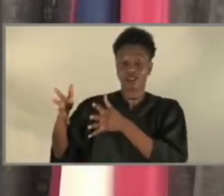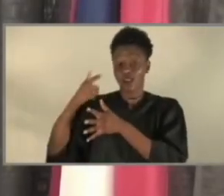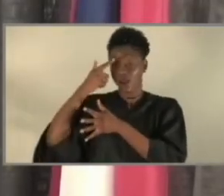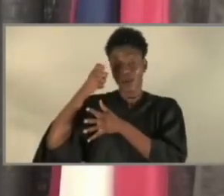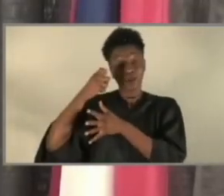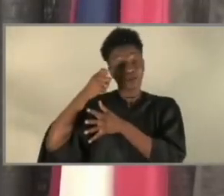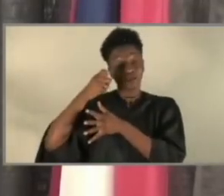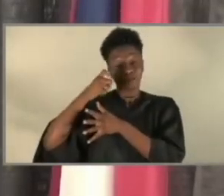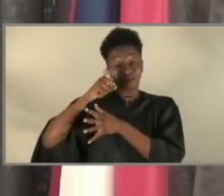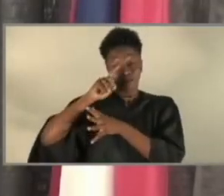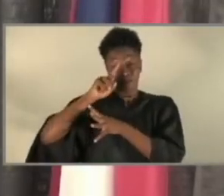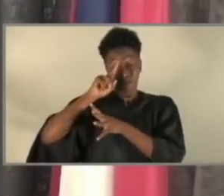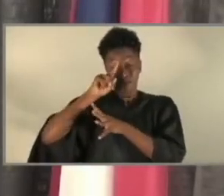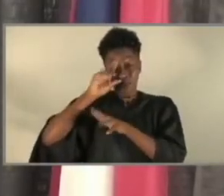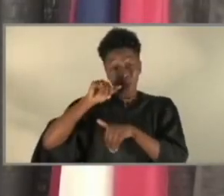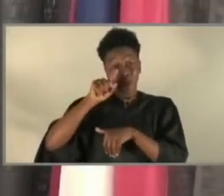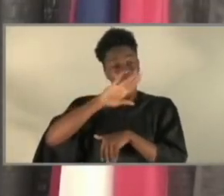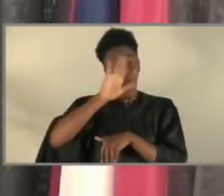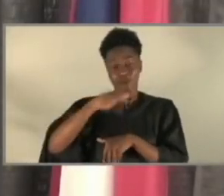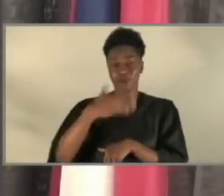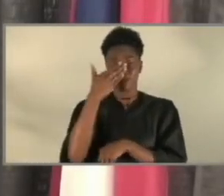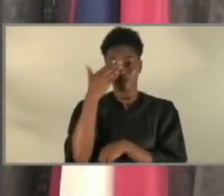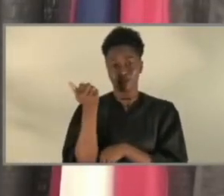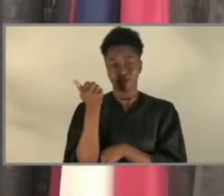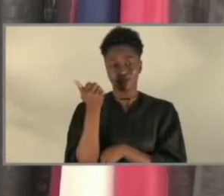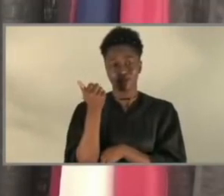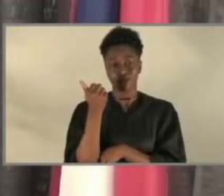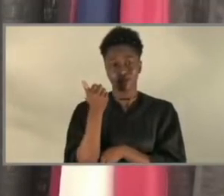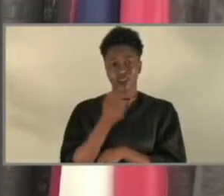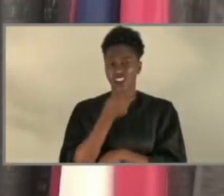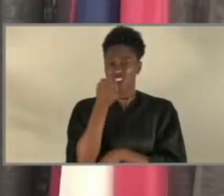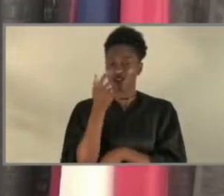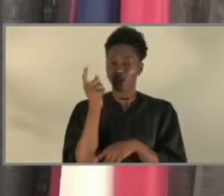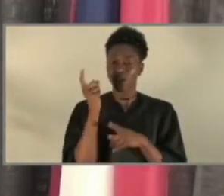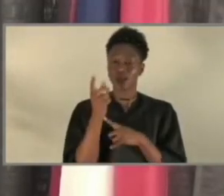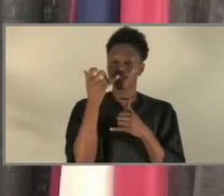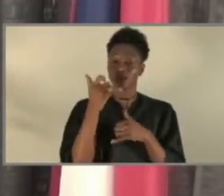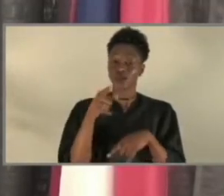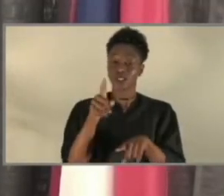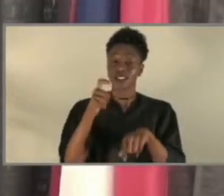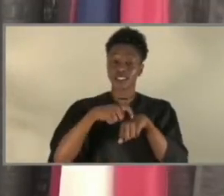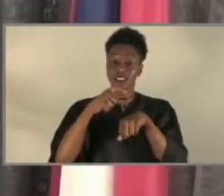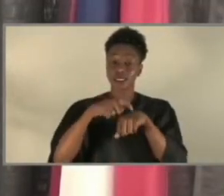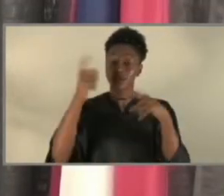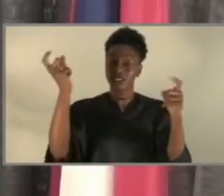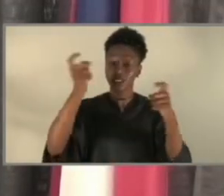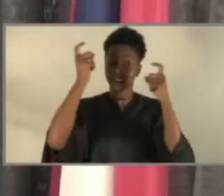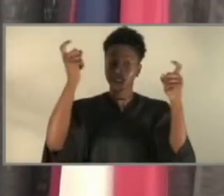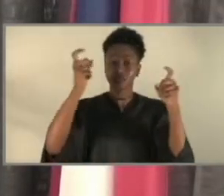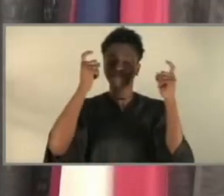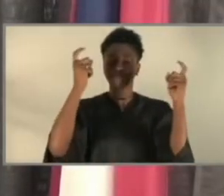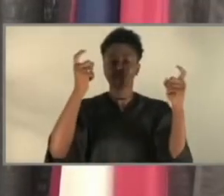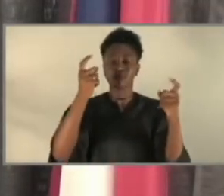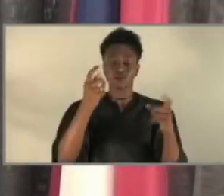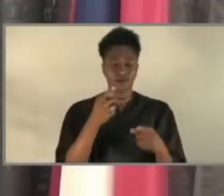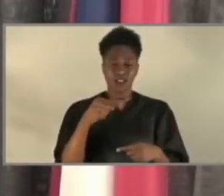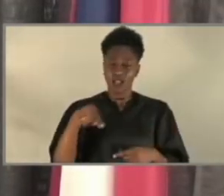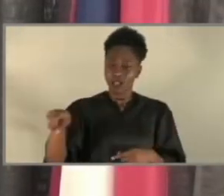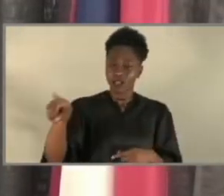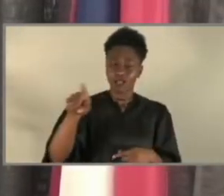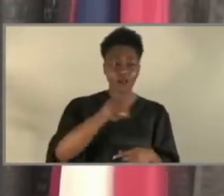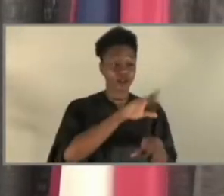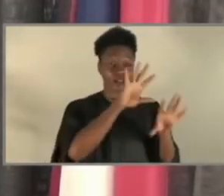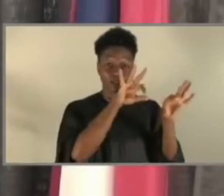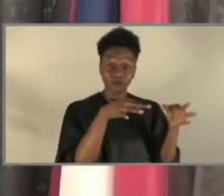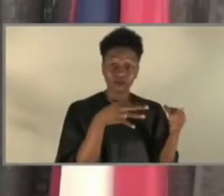forget that. Let me implore you to take a few minutes during this time of celebration to thank those in